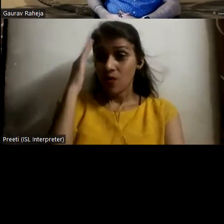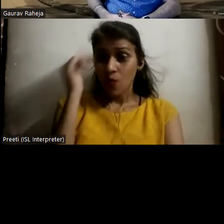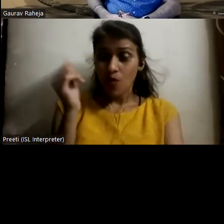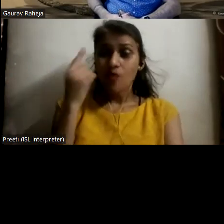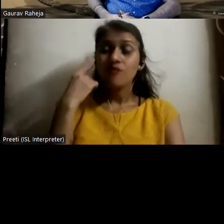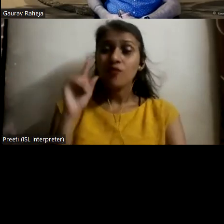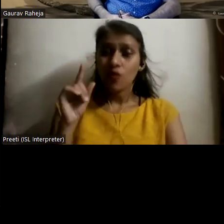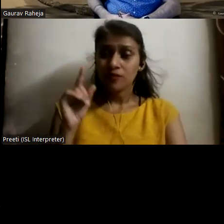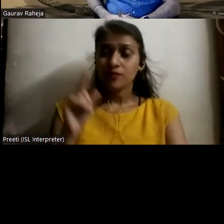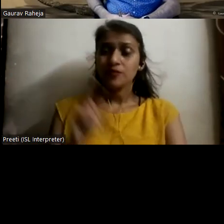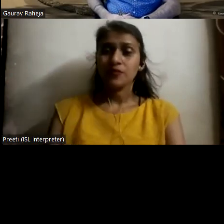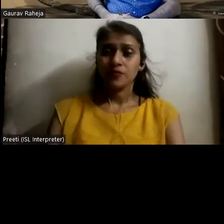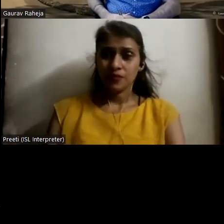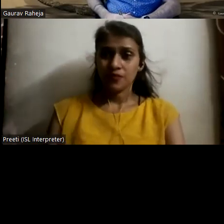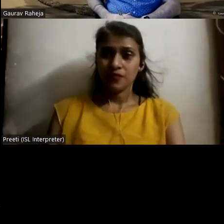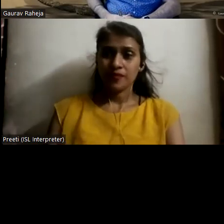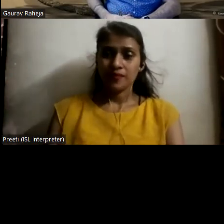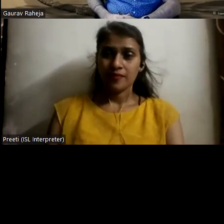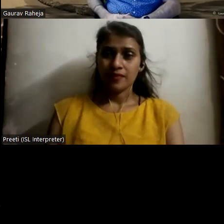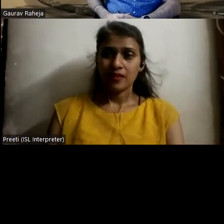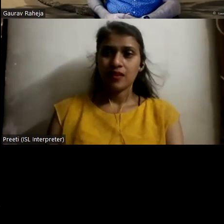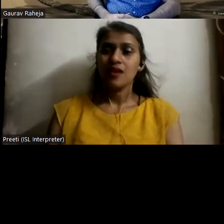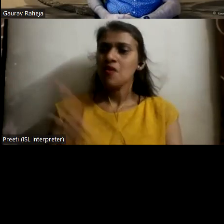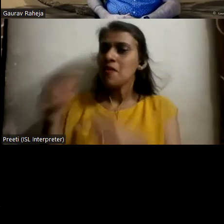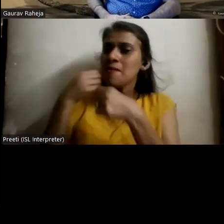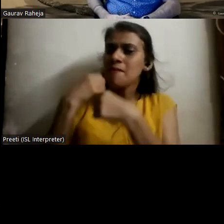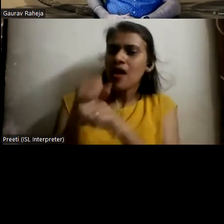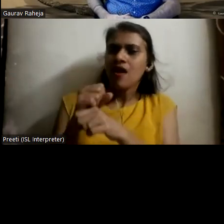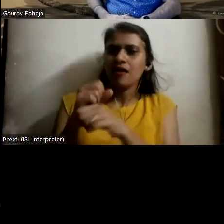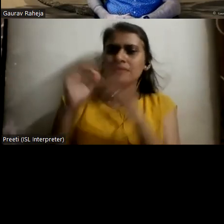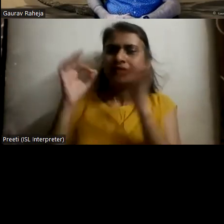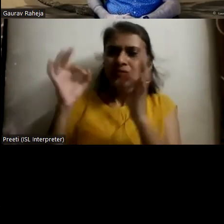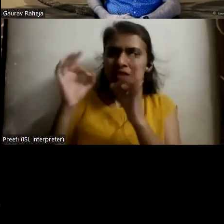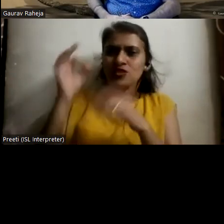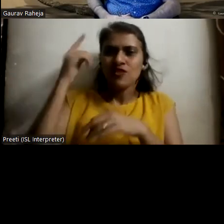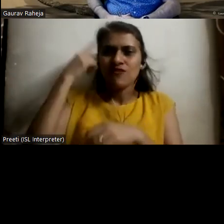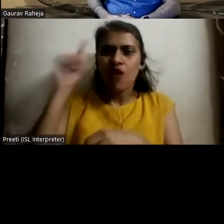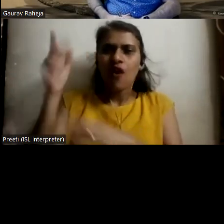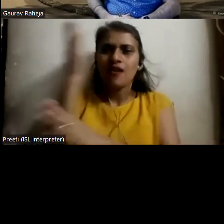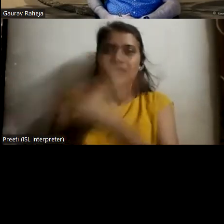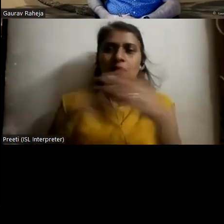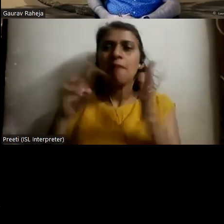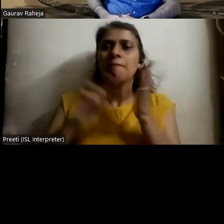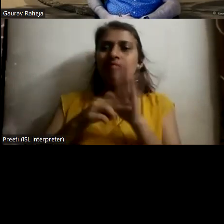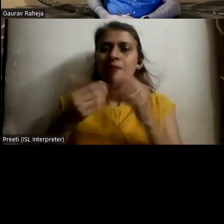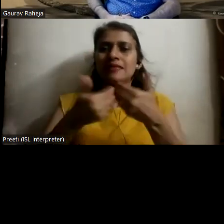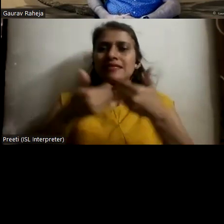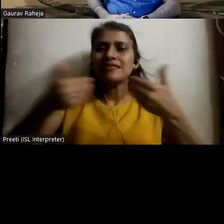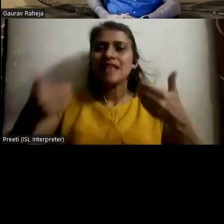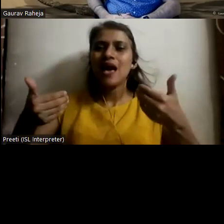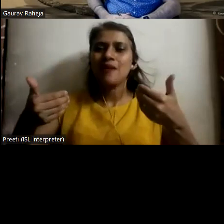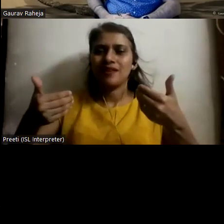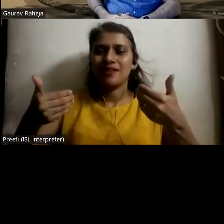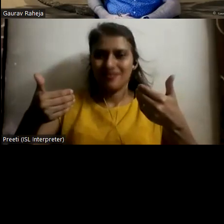design for people with disabilities, you are always talking about doing something separate. At the moment you talk